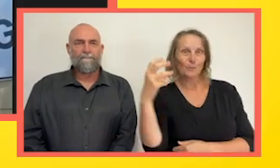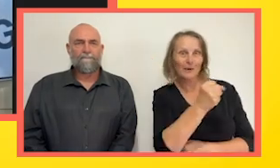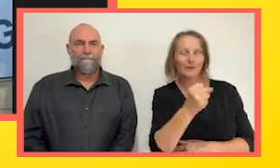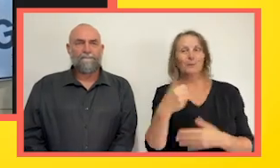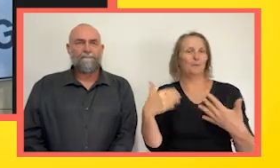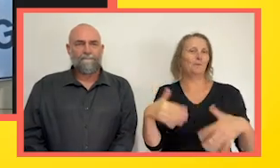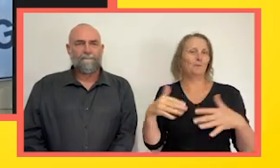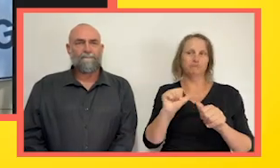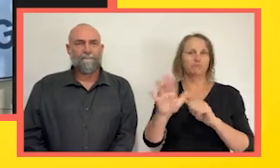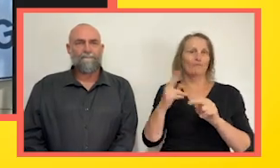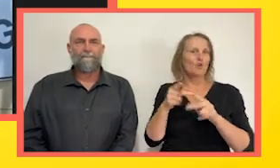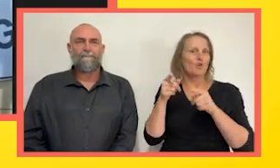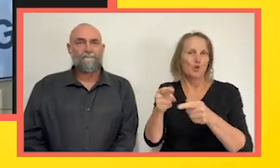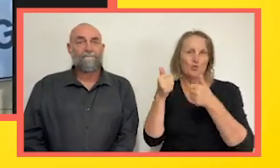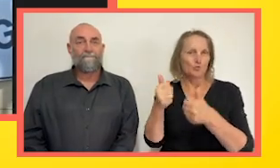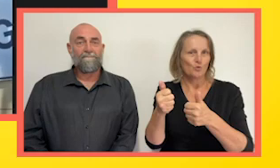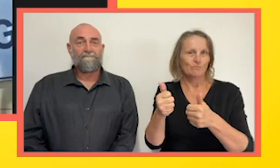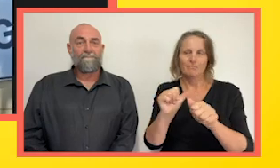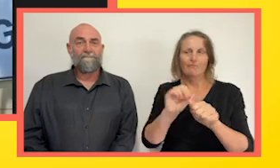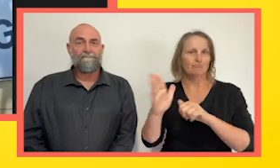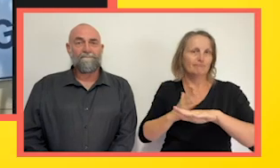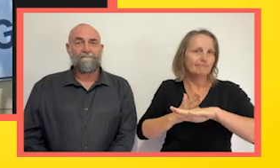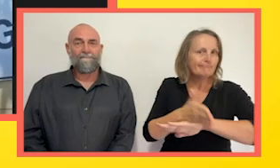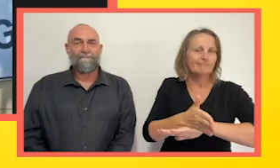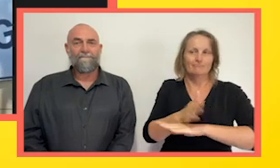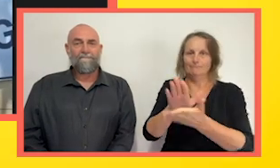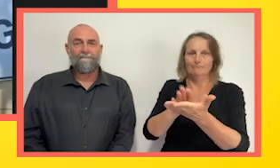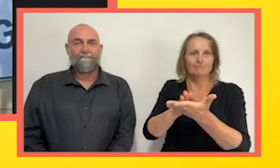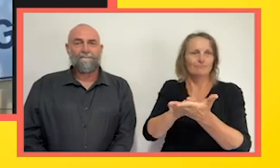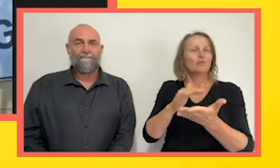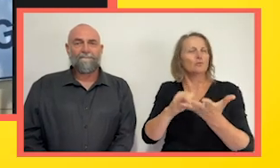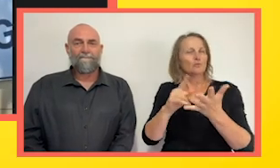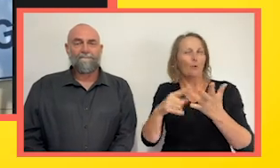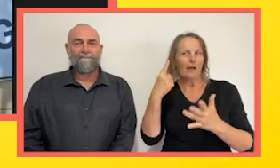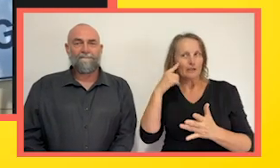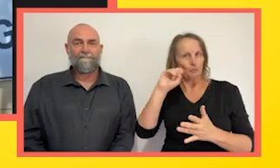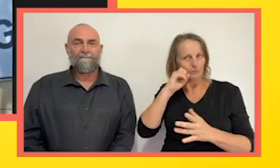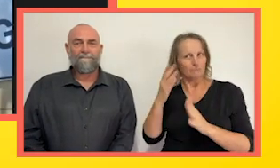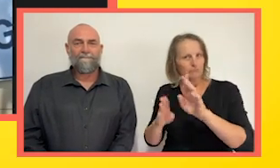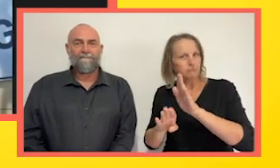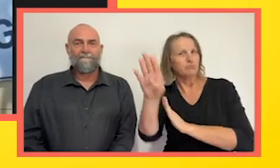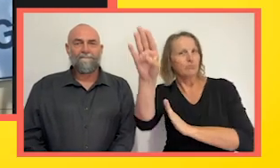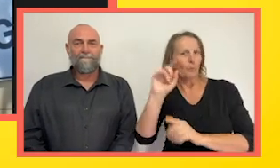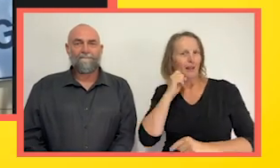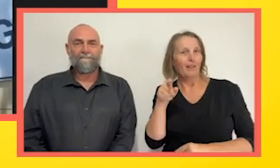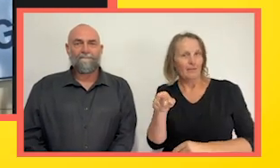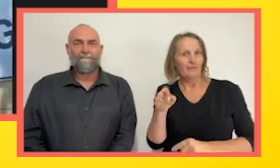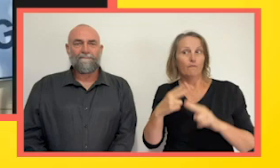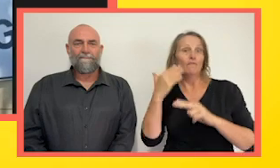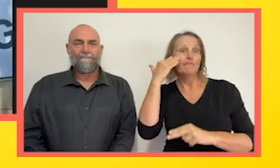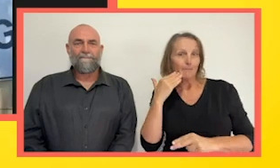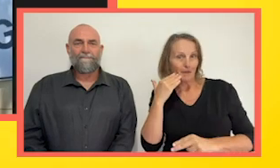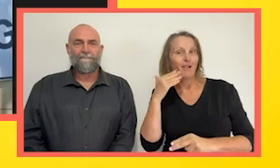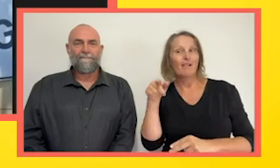to come second was just a phenomenal effort. So I think we're going to see some really special things from her on the female side of